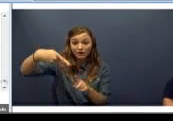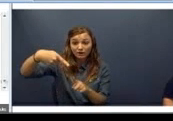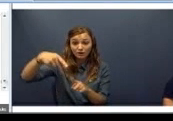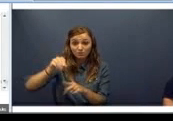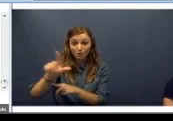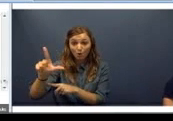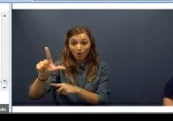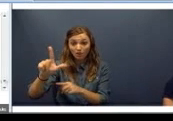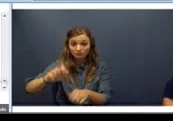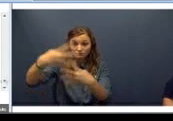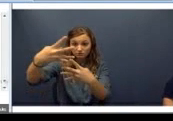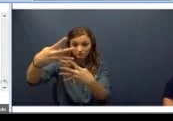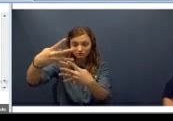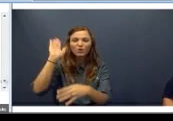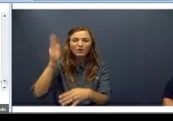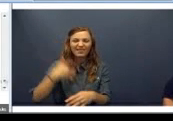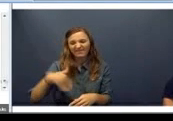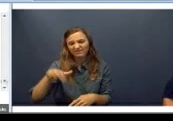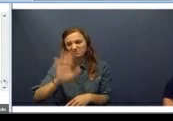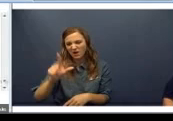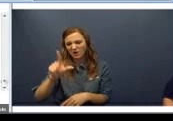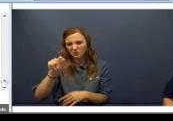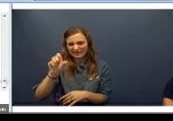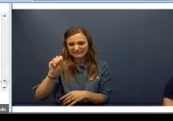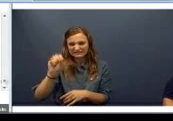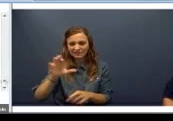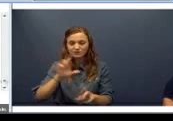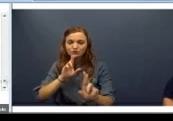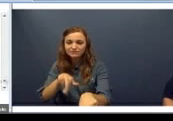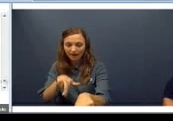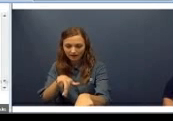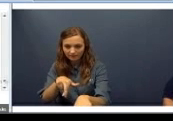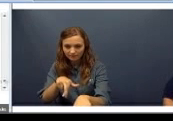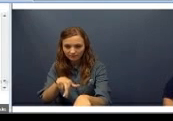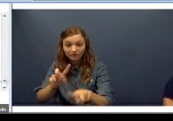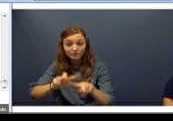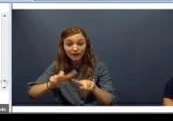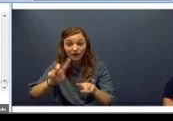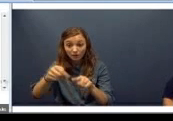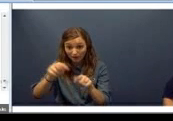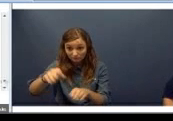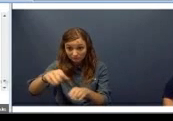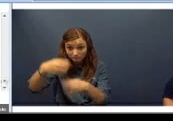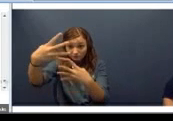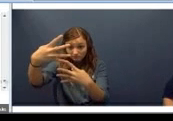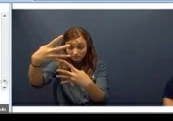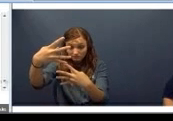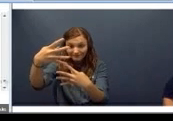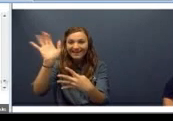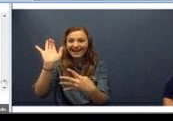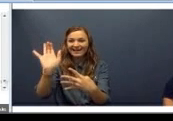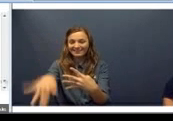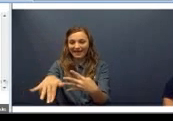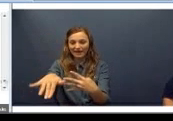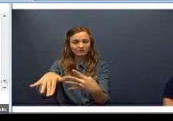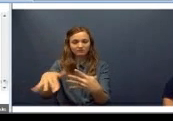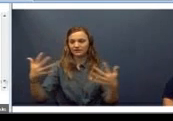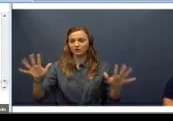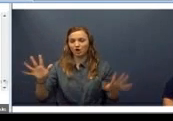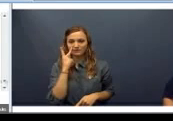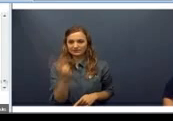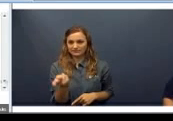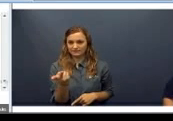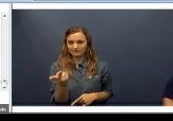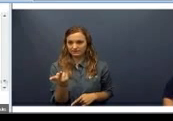the poll comes up, you will be given about 20 seconds to respond, but at the time the poll comes up on the